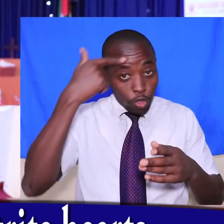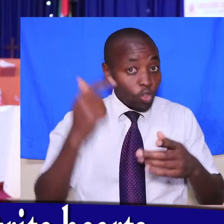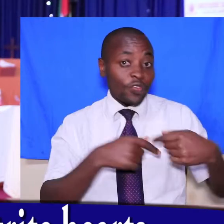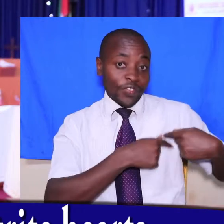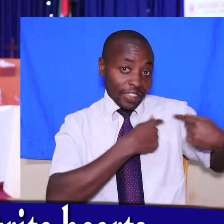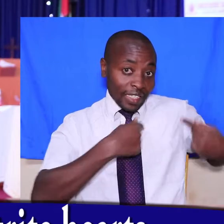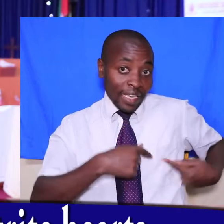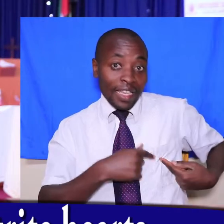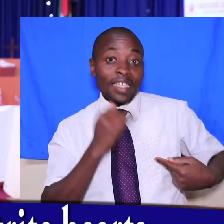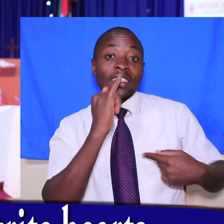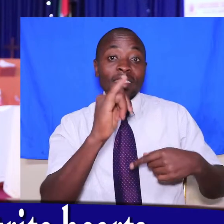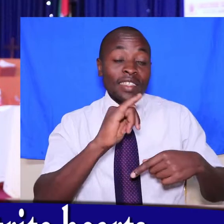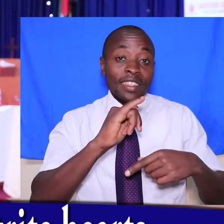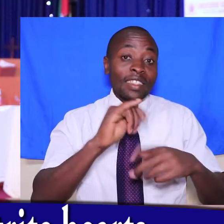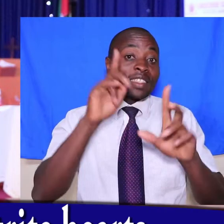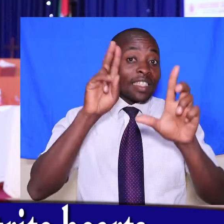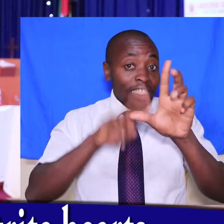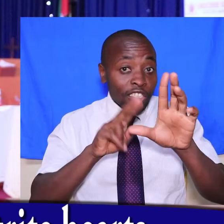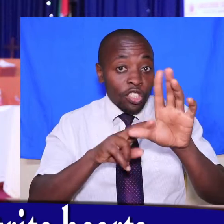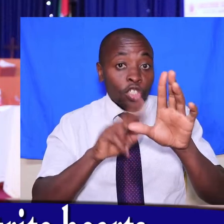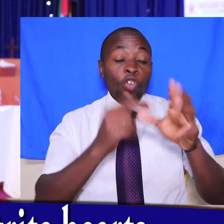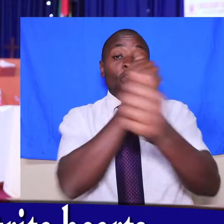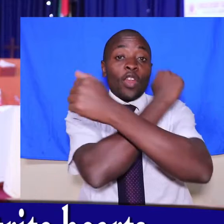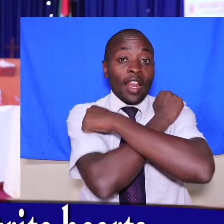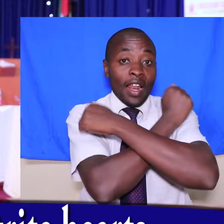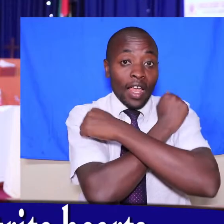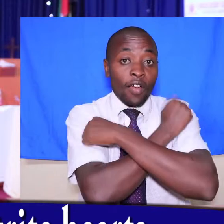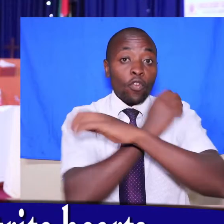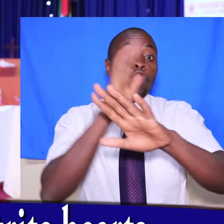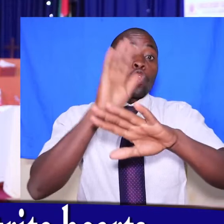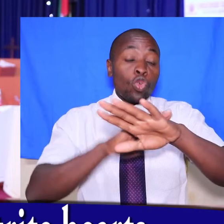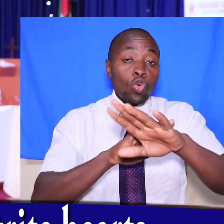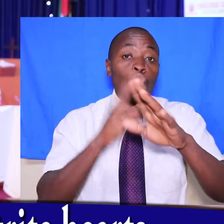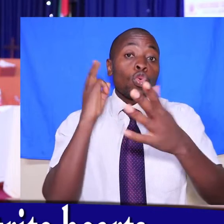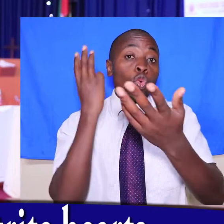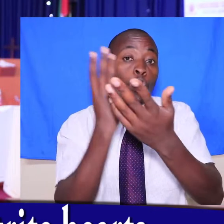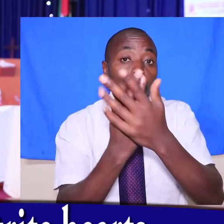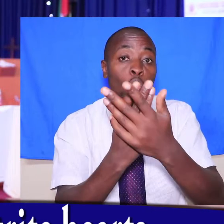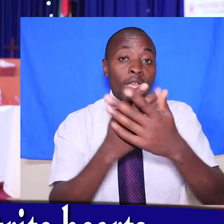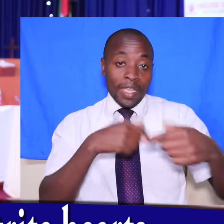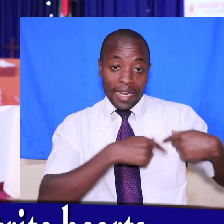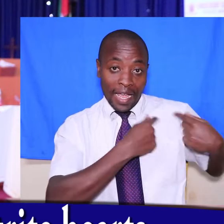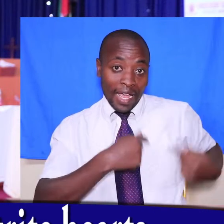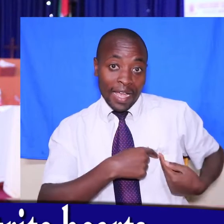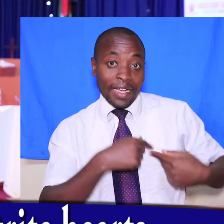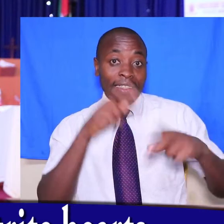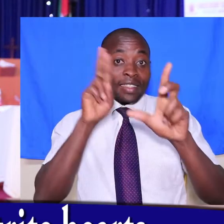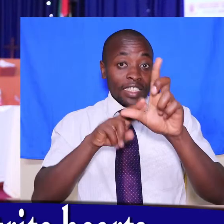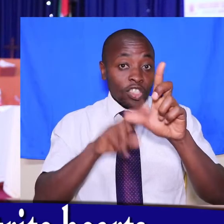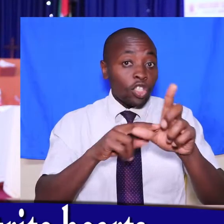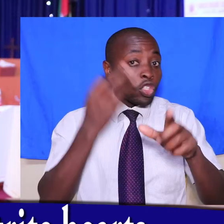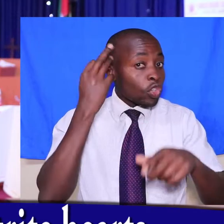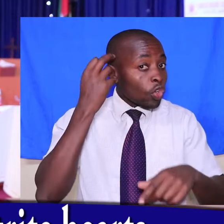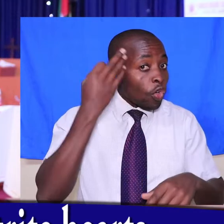heart is the seat of affection, it's the seat for goodwill. Heart is the seat of our